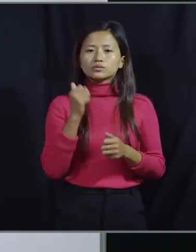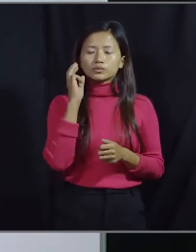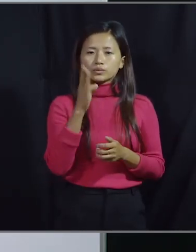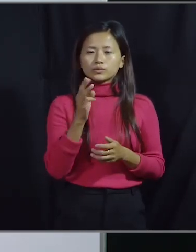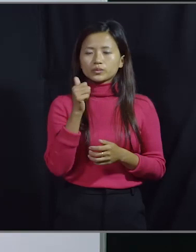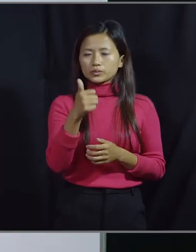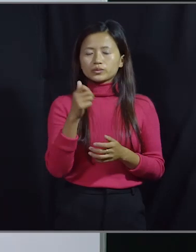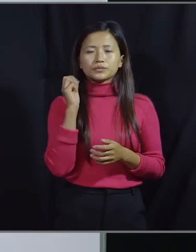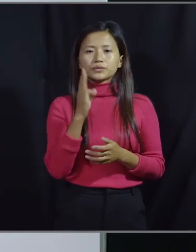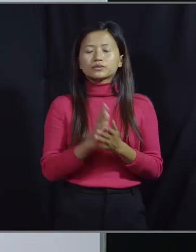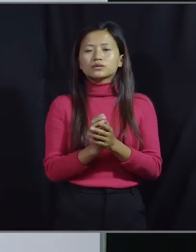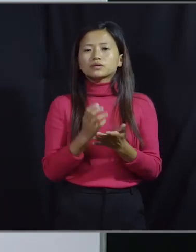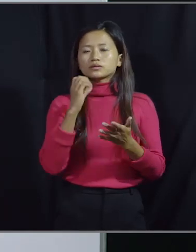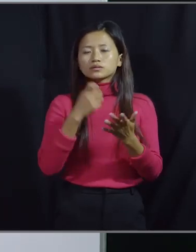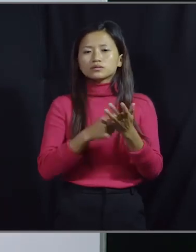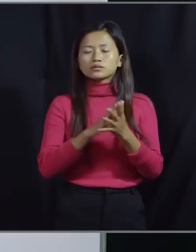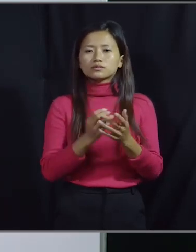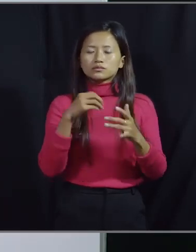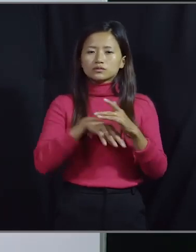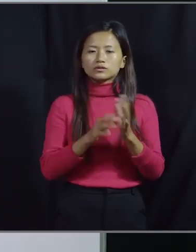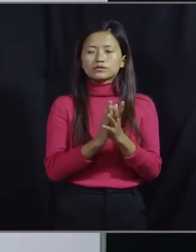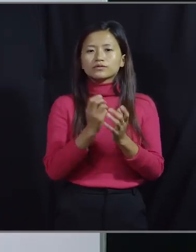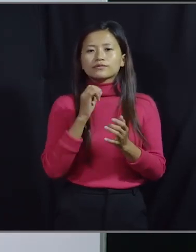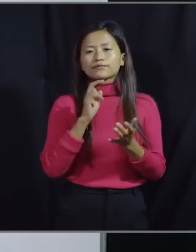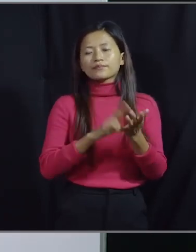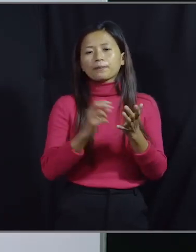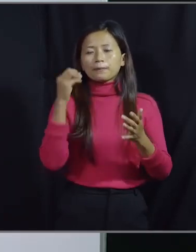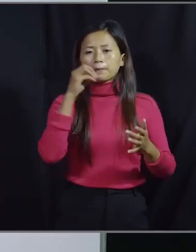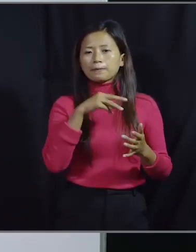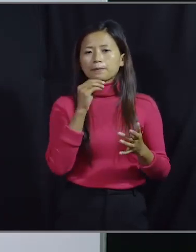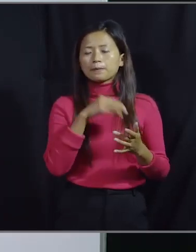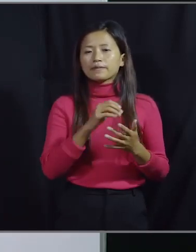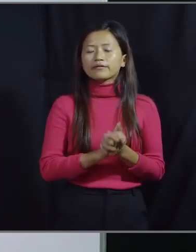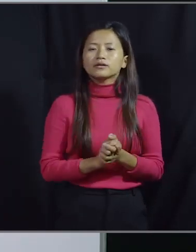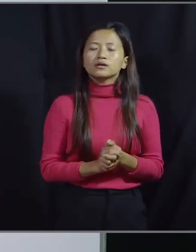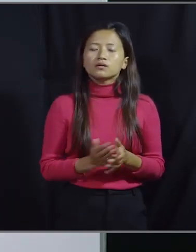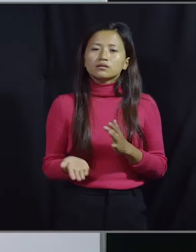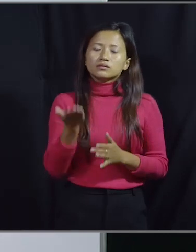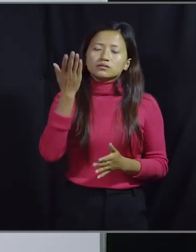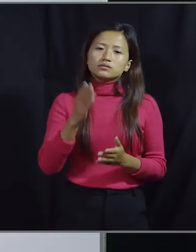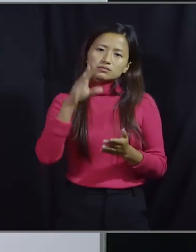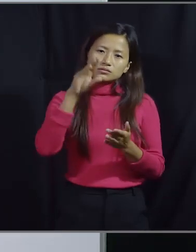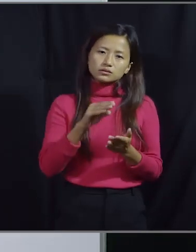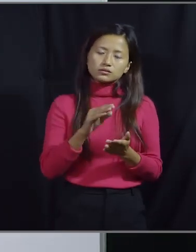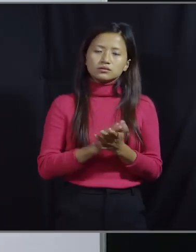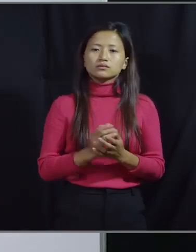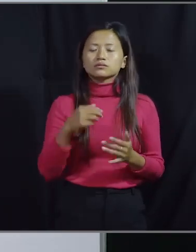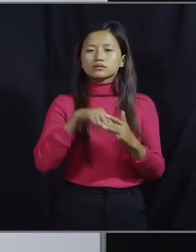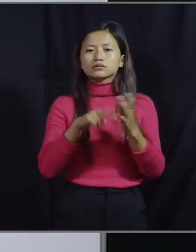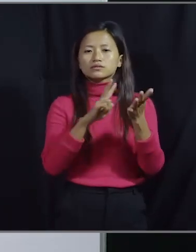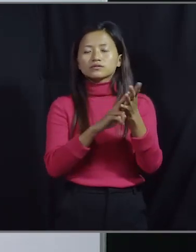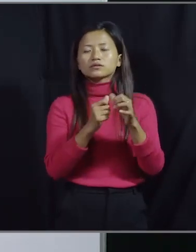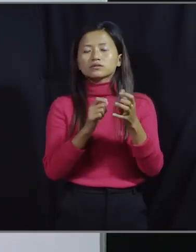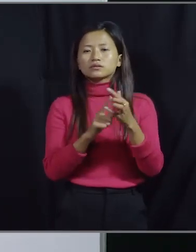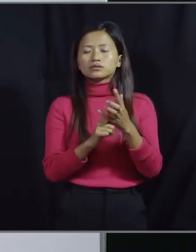stock, creditors, unrecorded investment. You will have to ascertain whether there is an increase or decrease in this value. And then